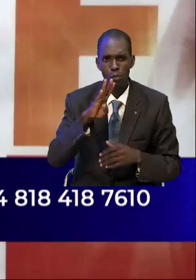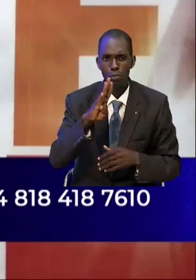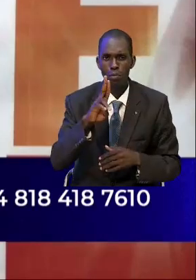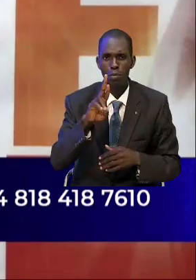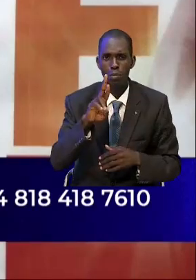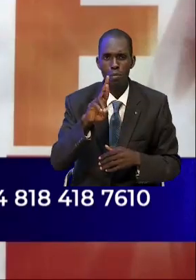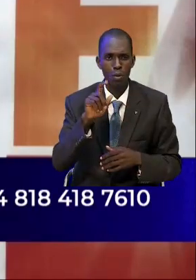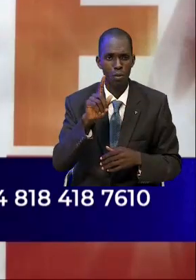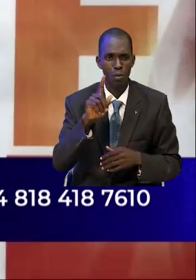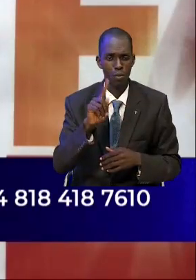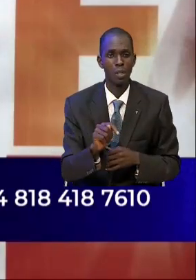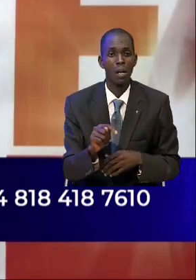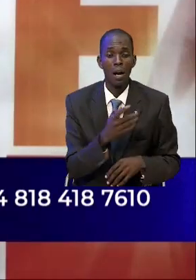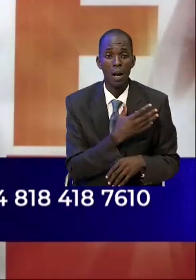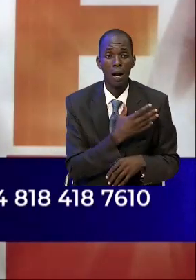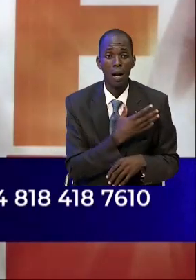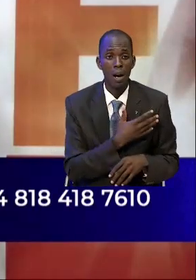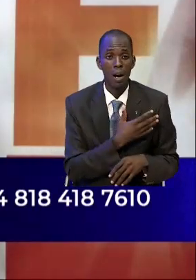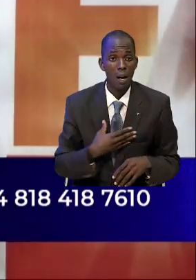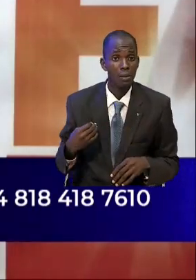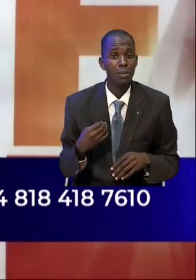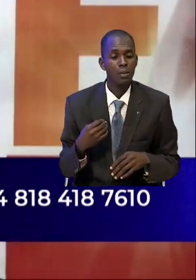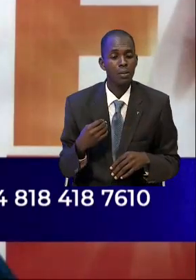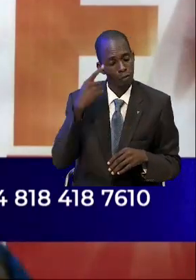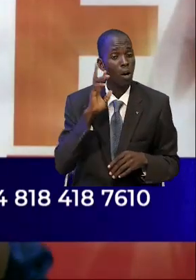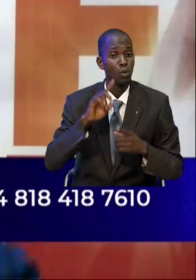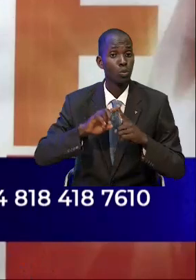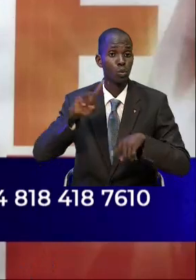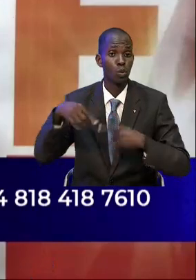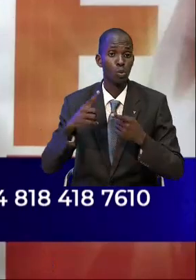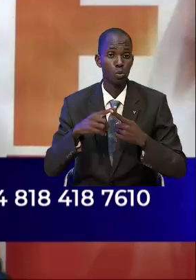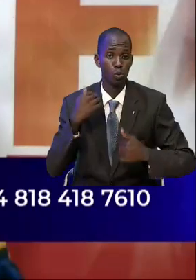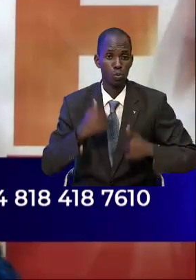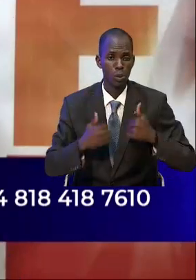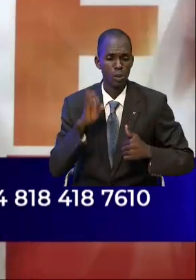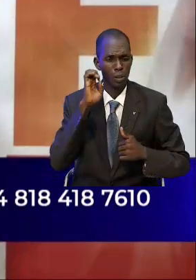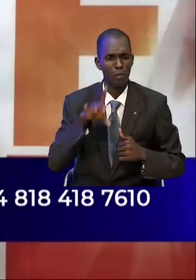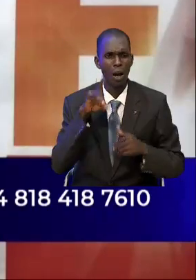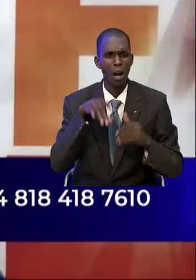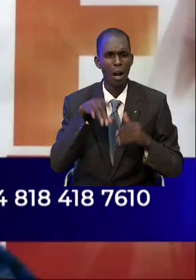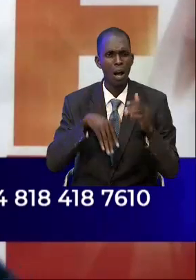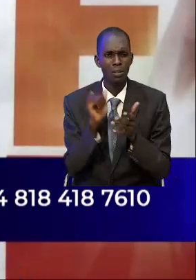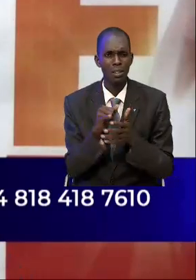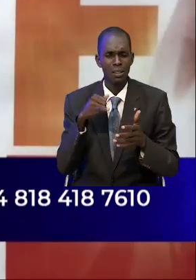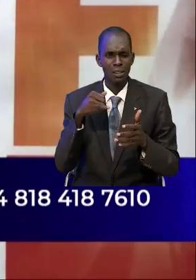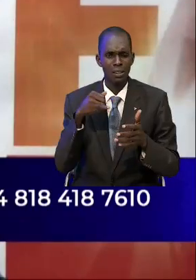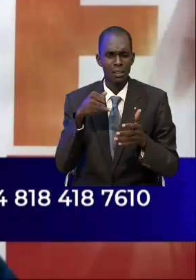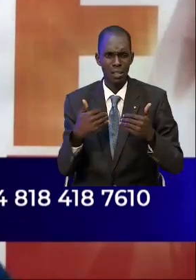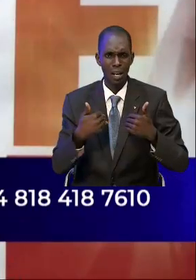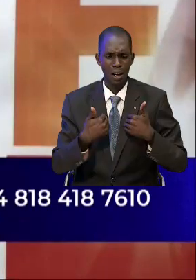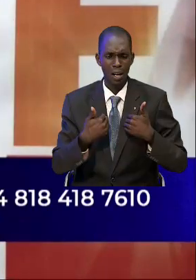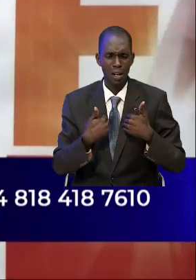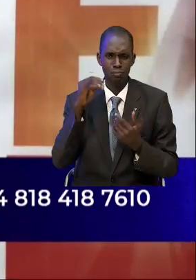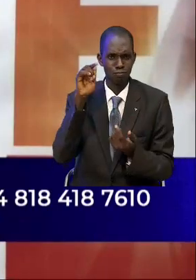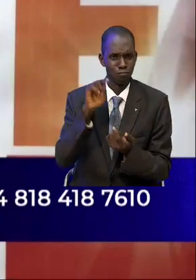prayed. After the prayer of the man of God, I went home and for me to go and bathe. I